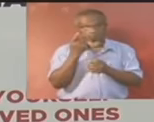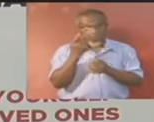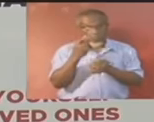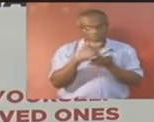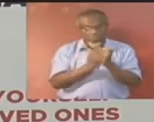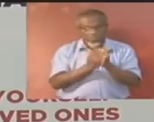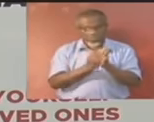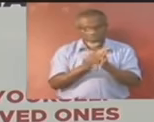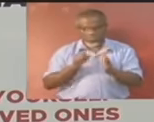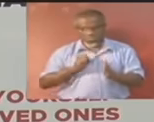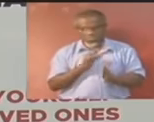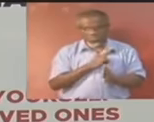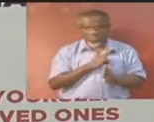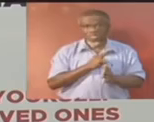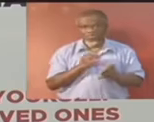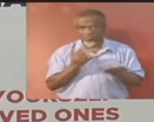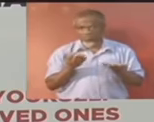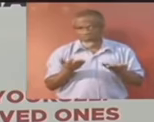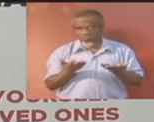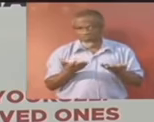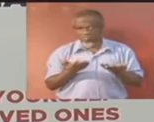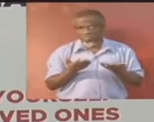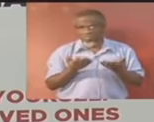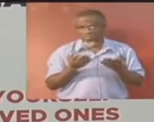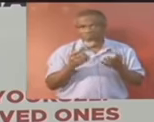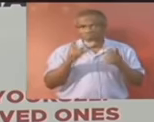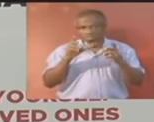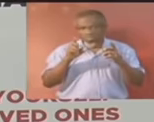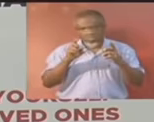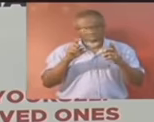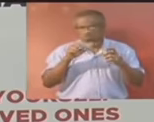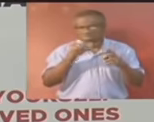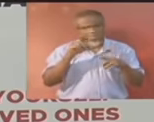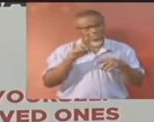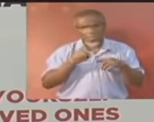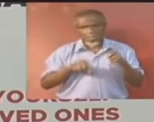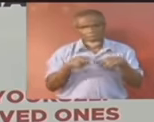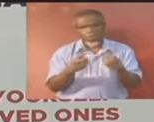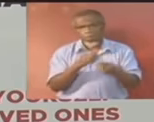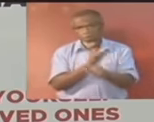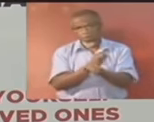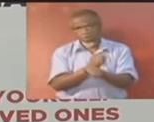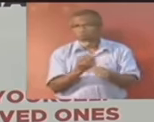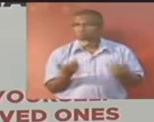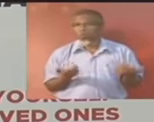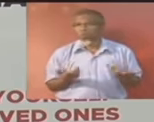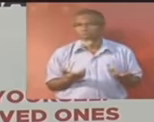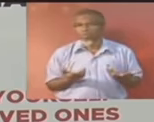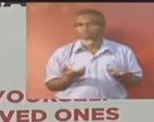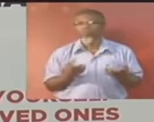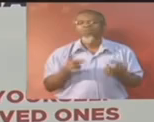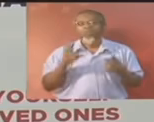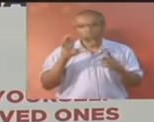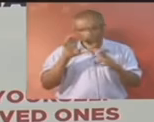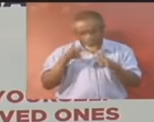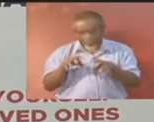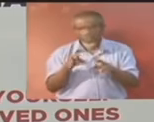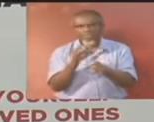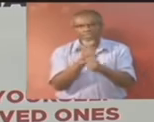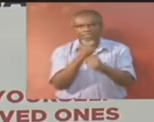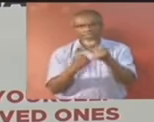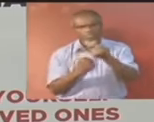And we'd like to thank the Ministry of Social Development and the Cabinet for that provision. Now, these measures were put in place